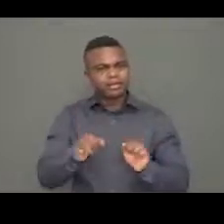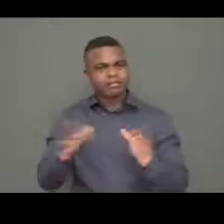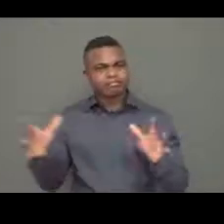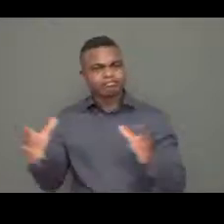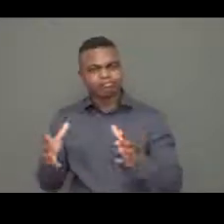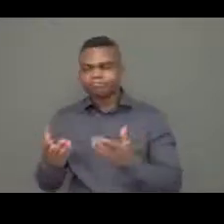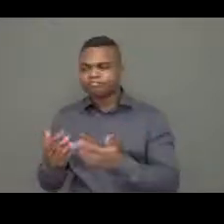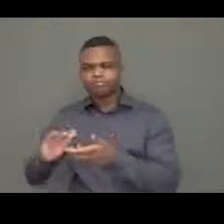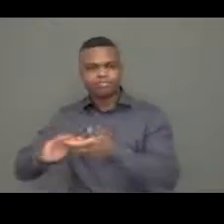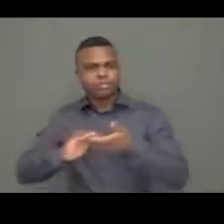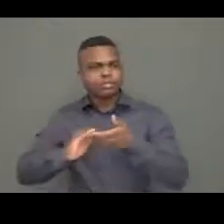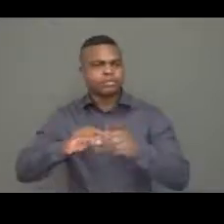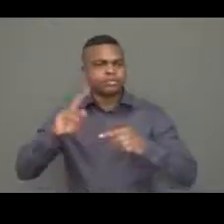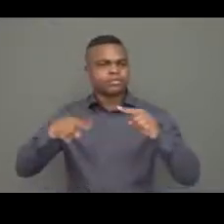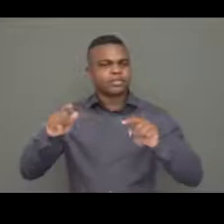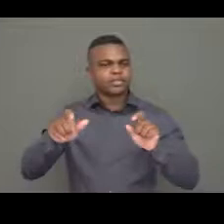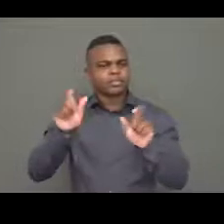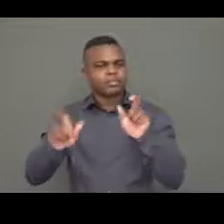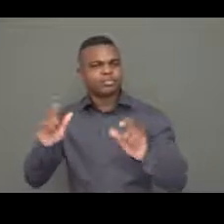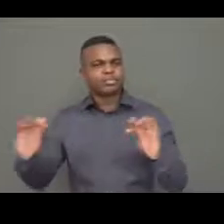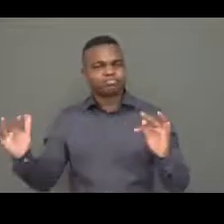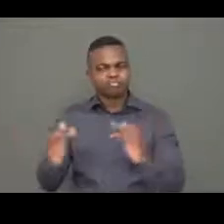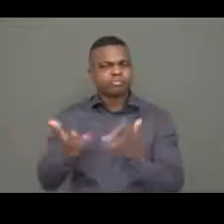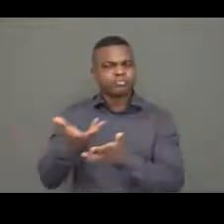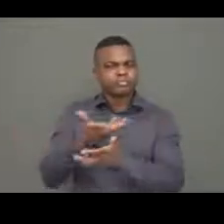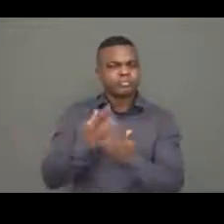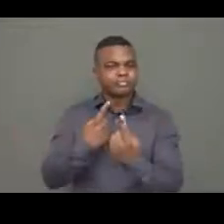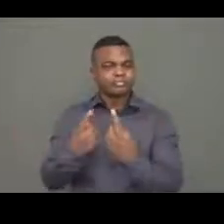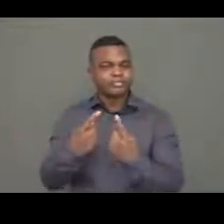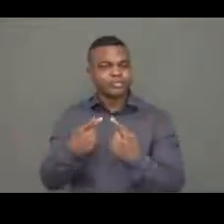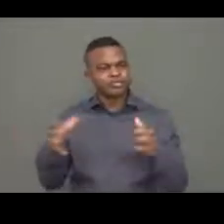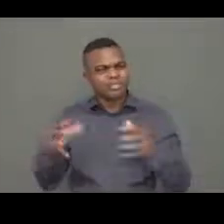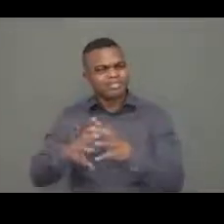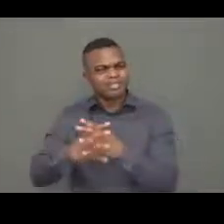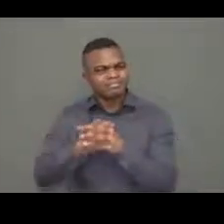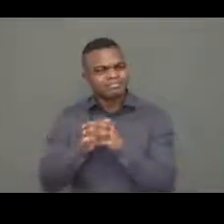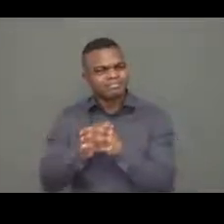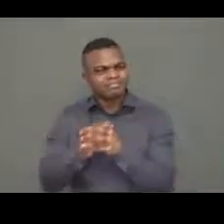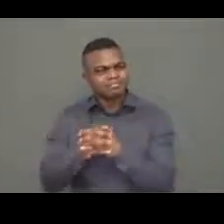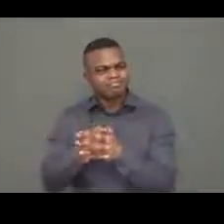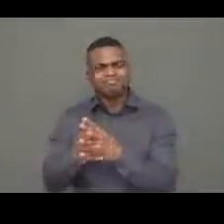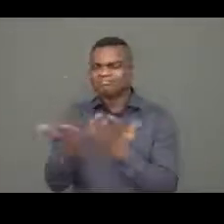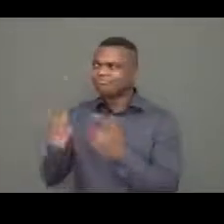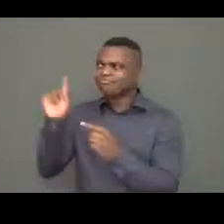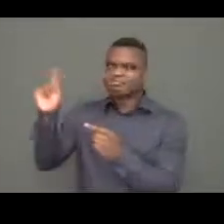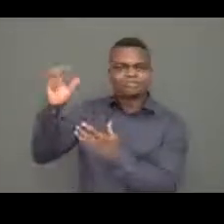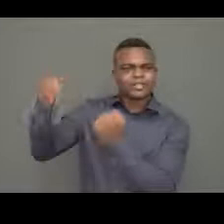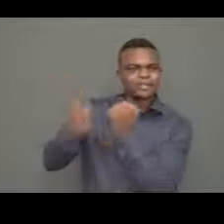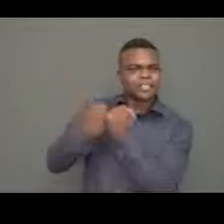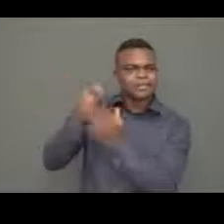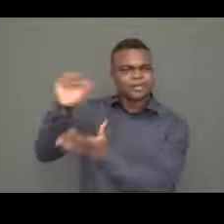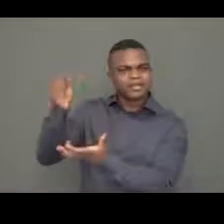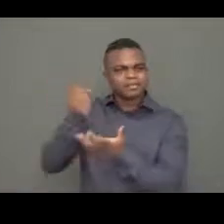with disabilities and their networks. Together, we need to engage with donors generally, and with EU